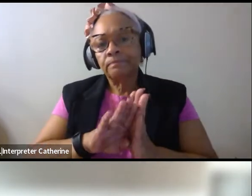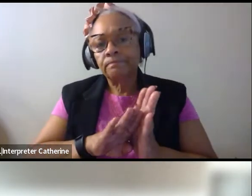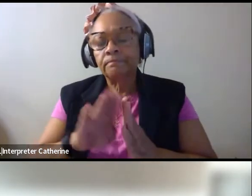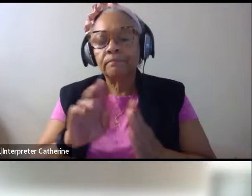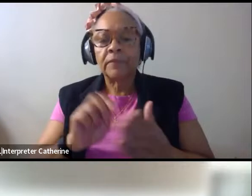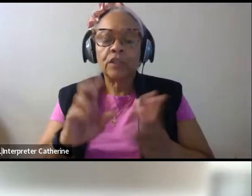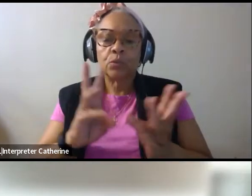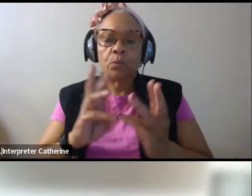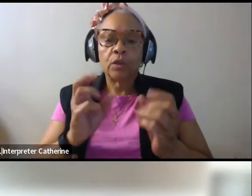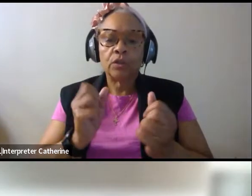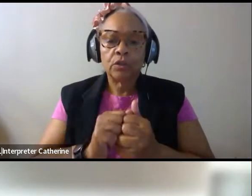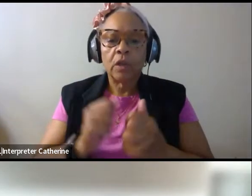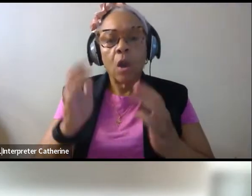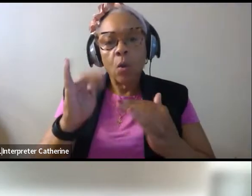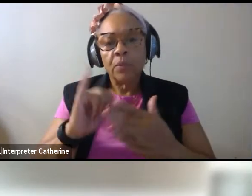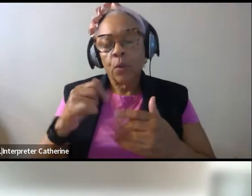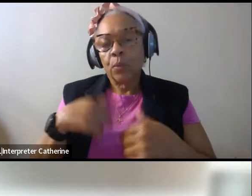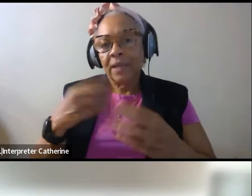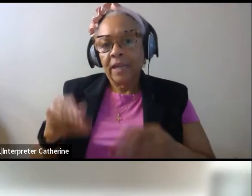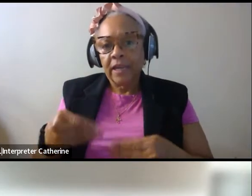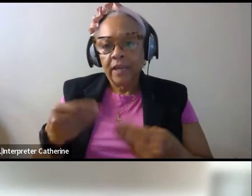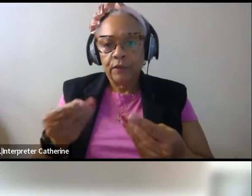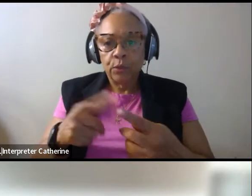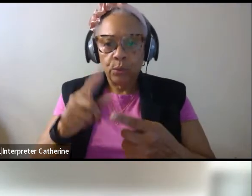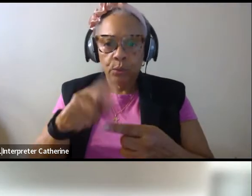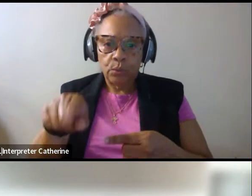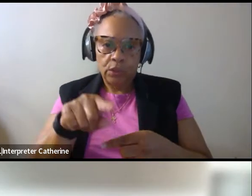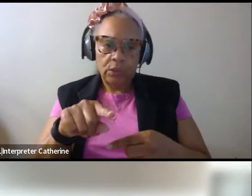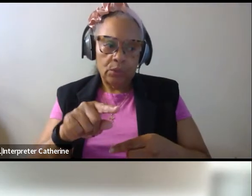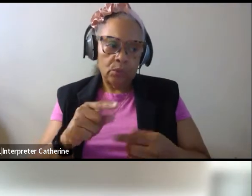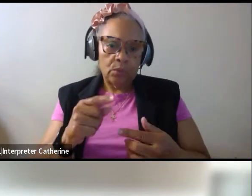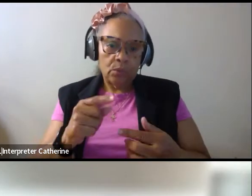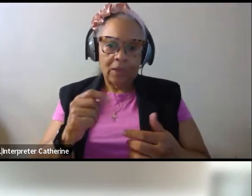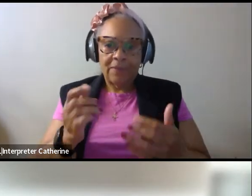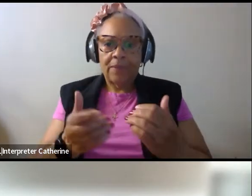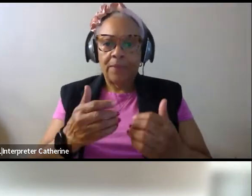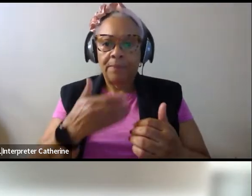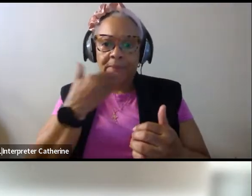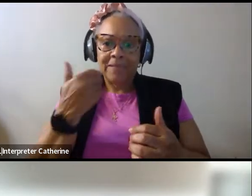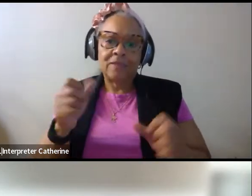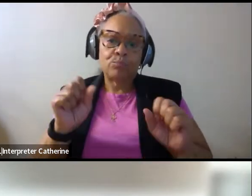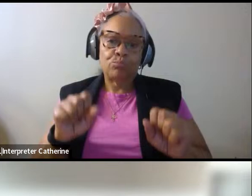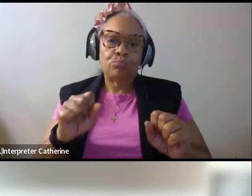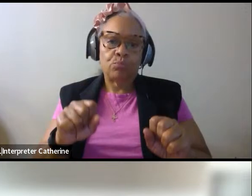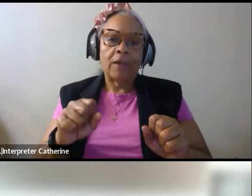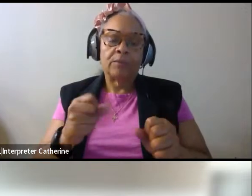to deliver it to you in the most possibly proper way.